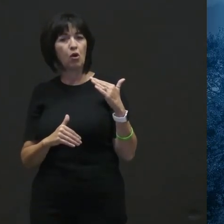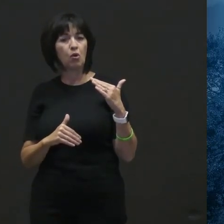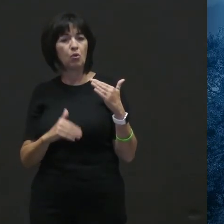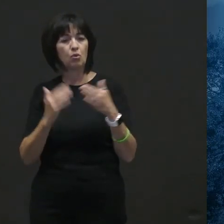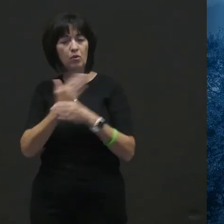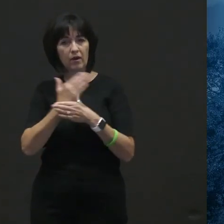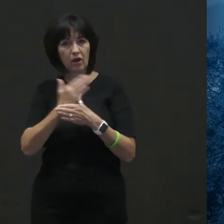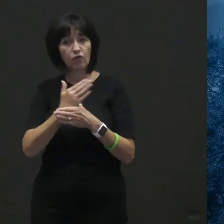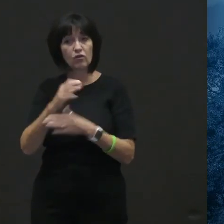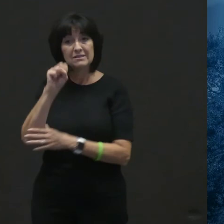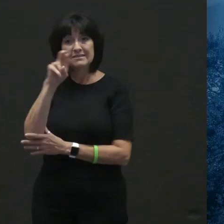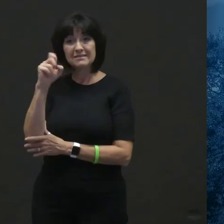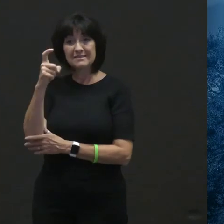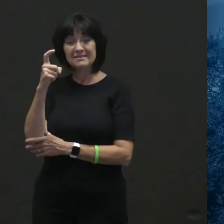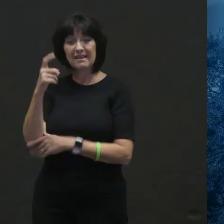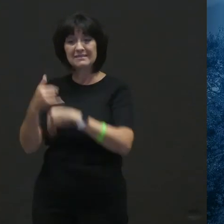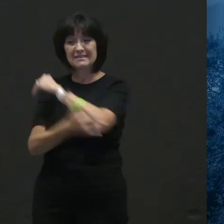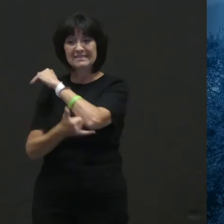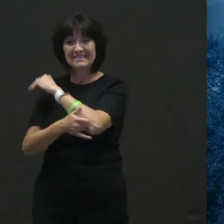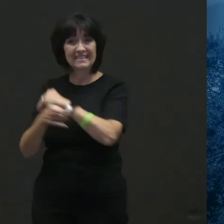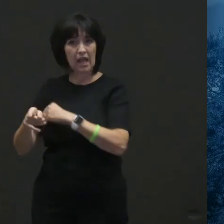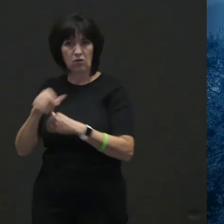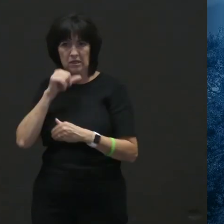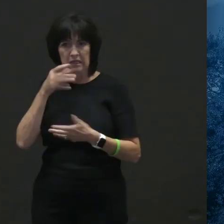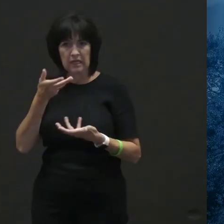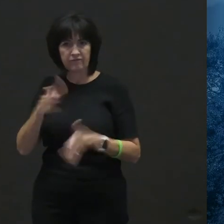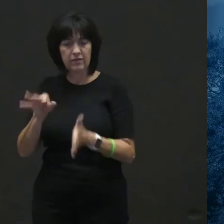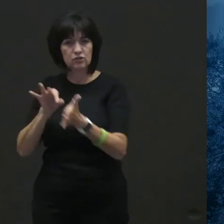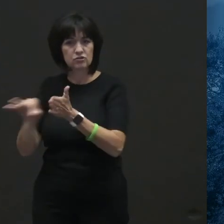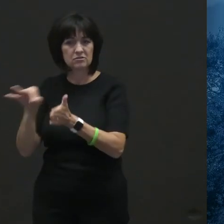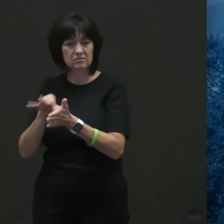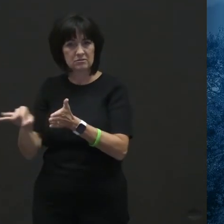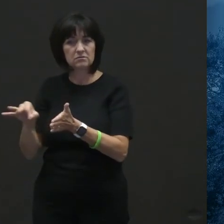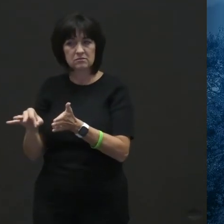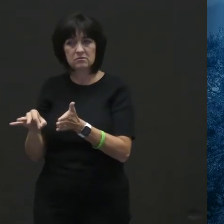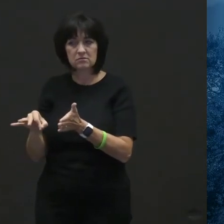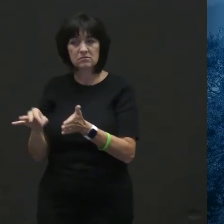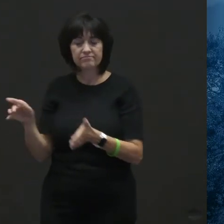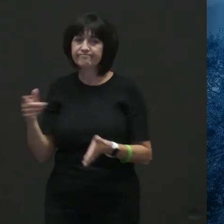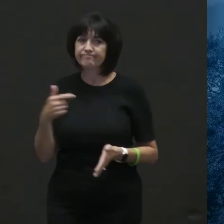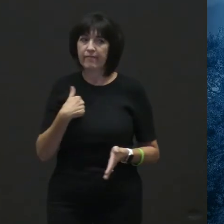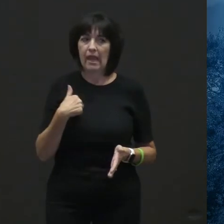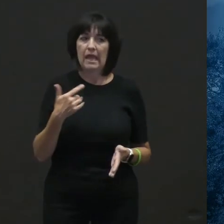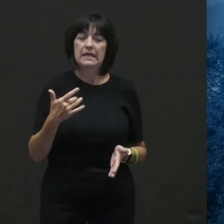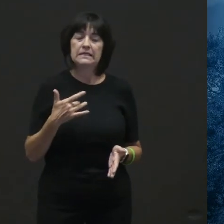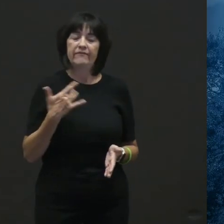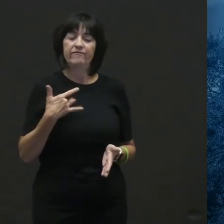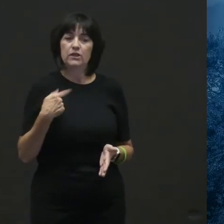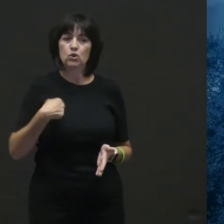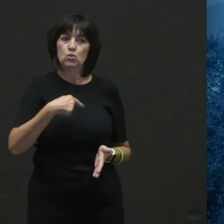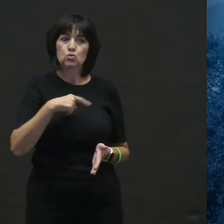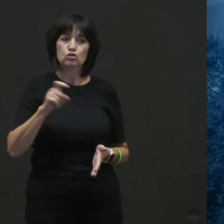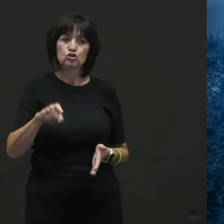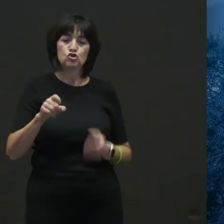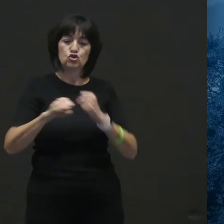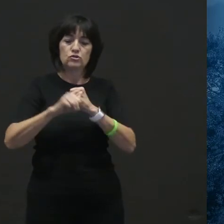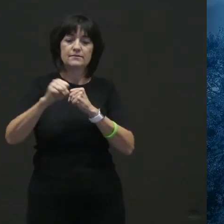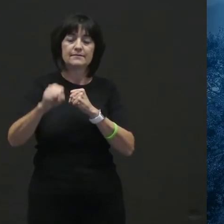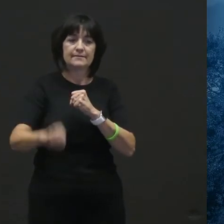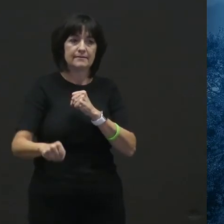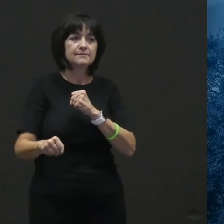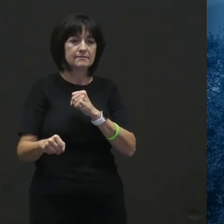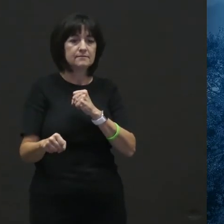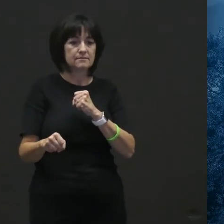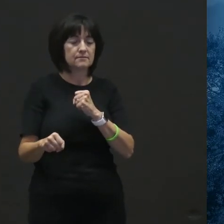any concerns just with the deadline approaching? I do, and I think we ought to extend the deadline. I have